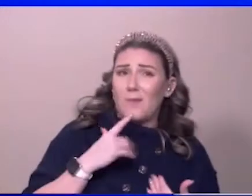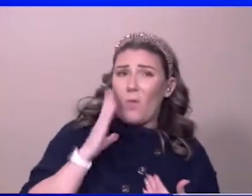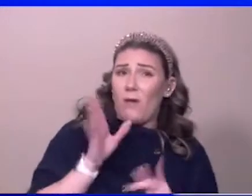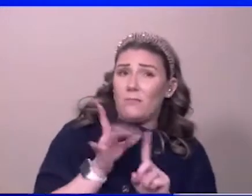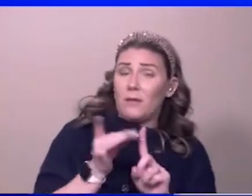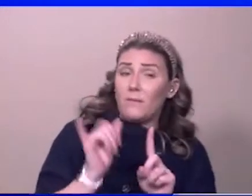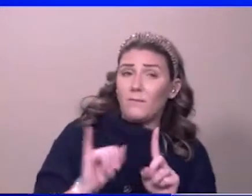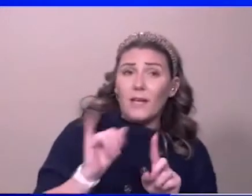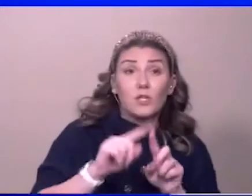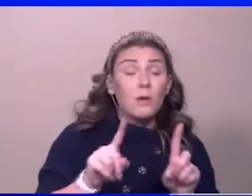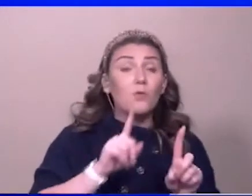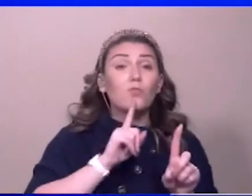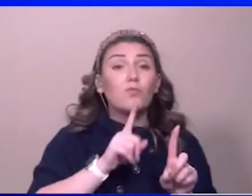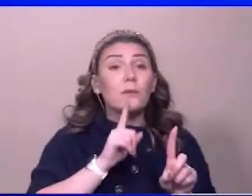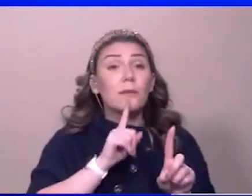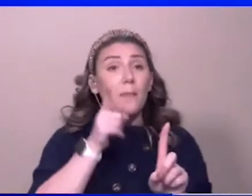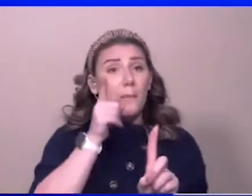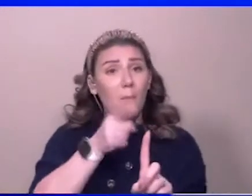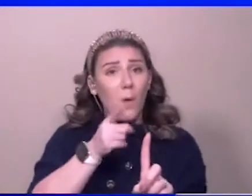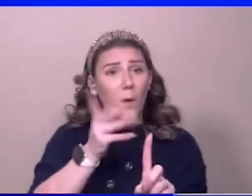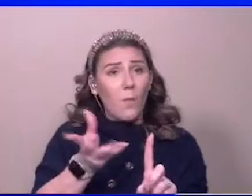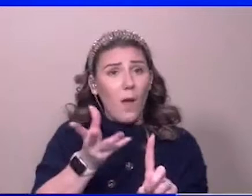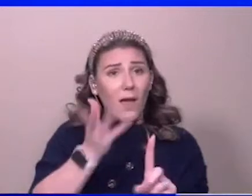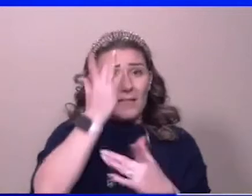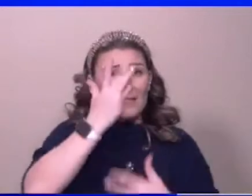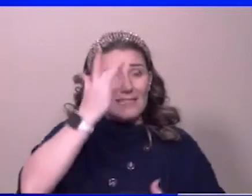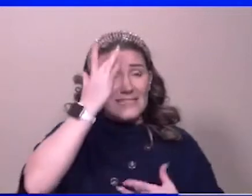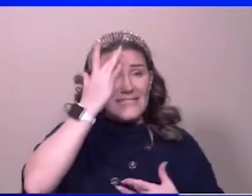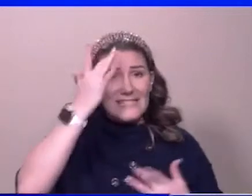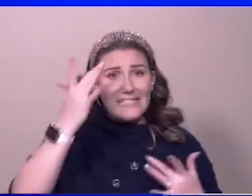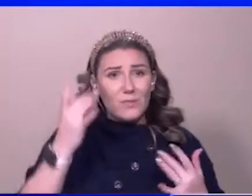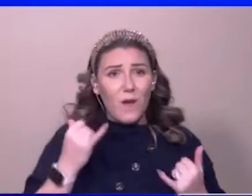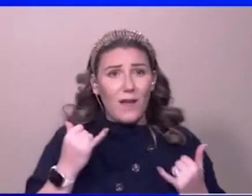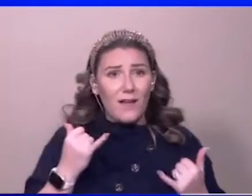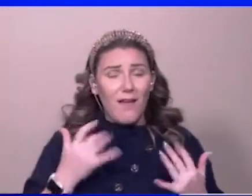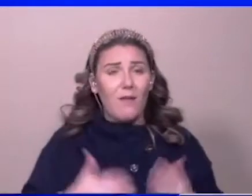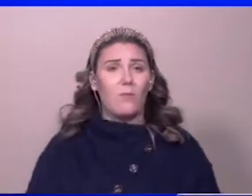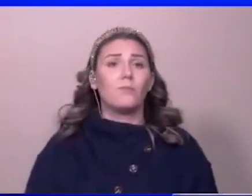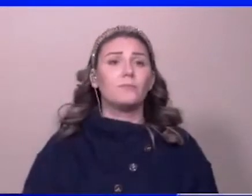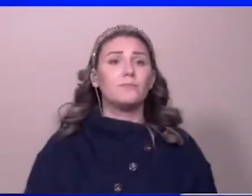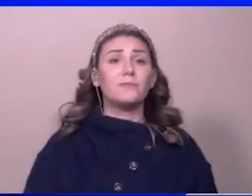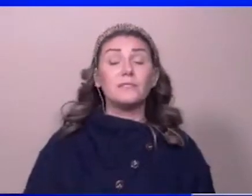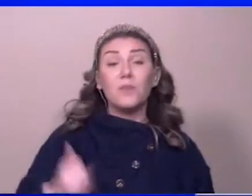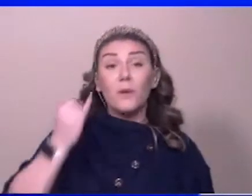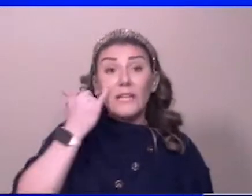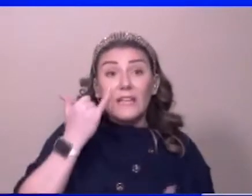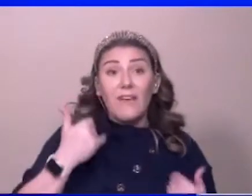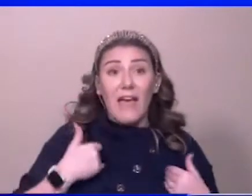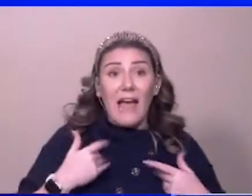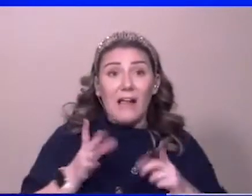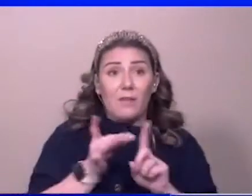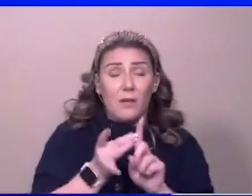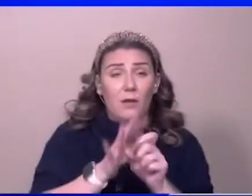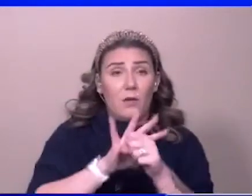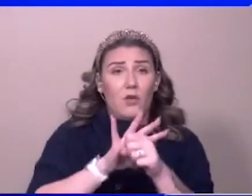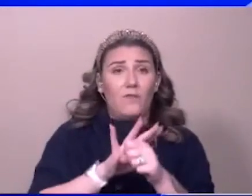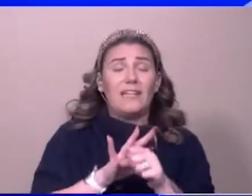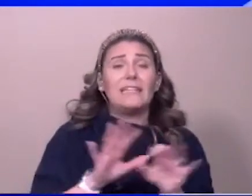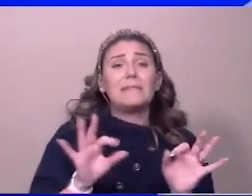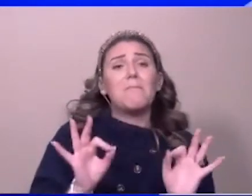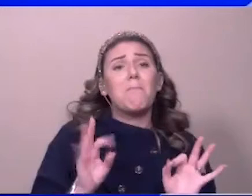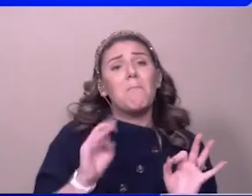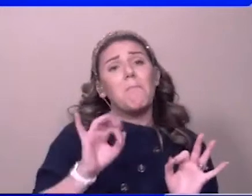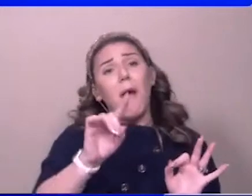really, it is mostly about the disease state that we are concerned about, so that if you do get a case, it is mild, so that you have a